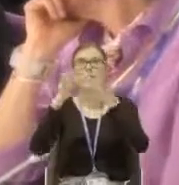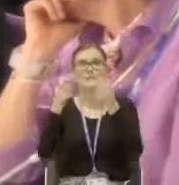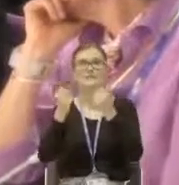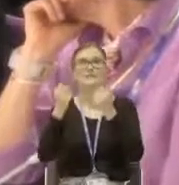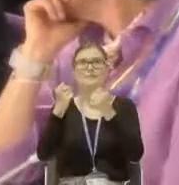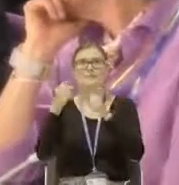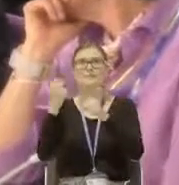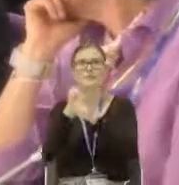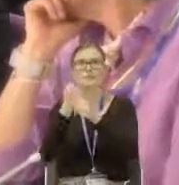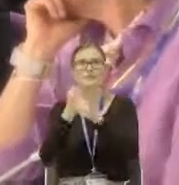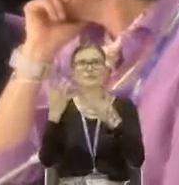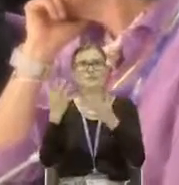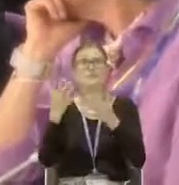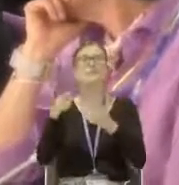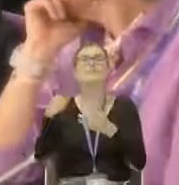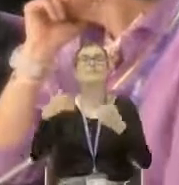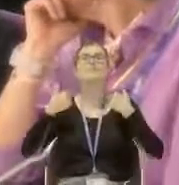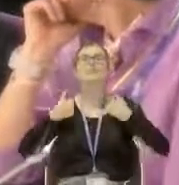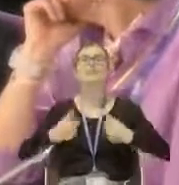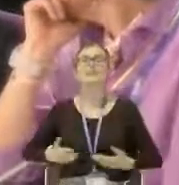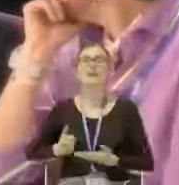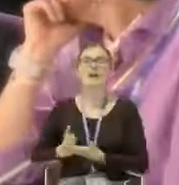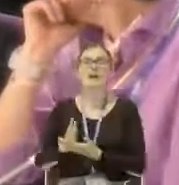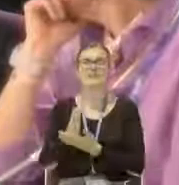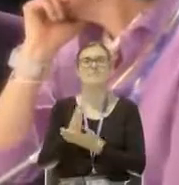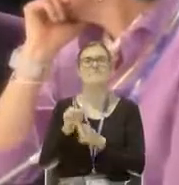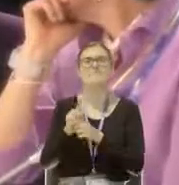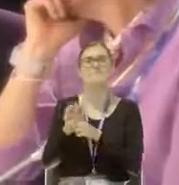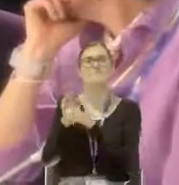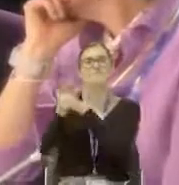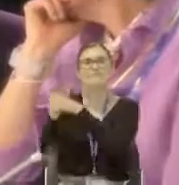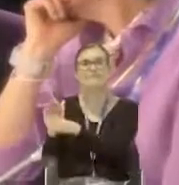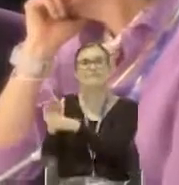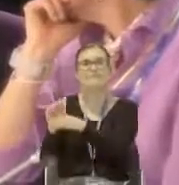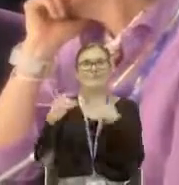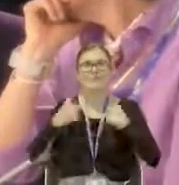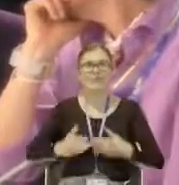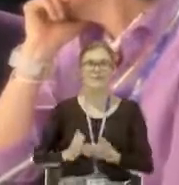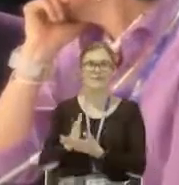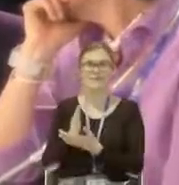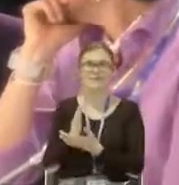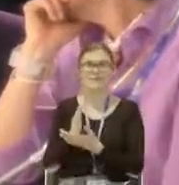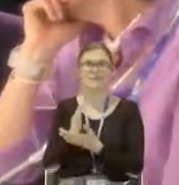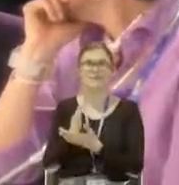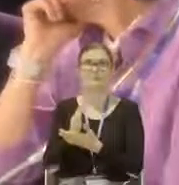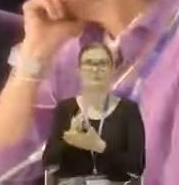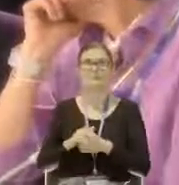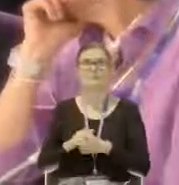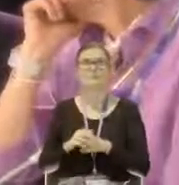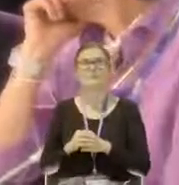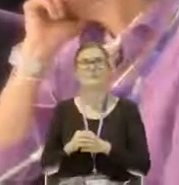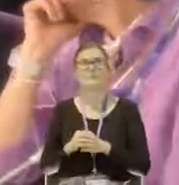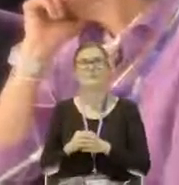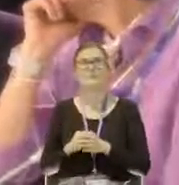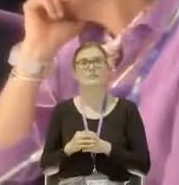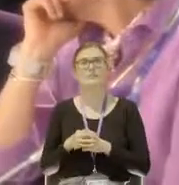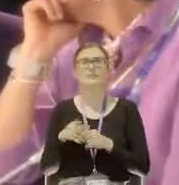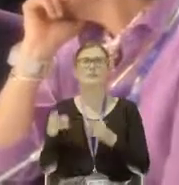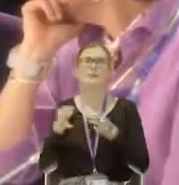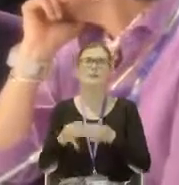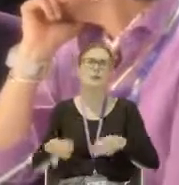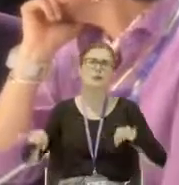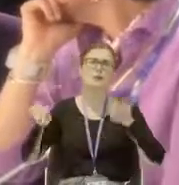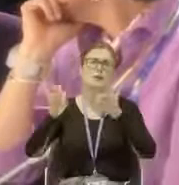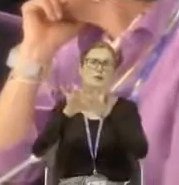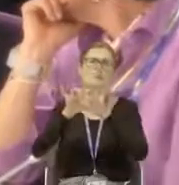cornerstone of any sustainable result or oriented effort for peace and stability. Therefore, the central and